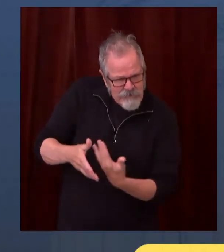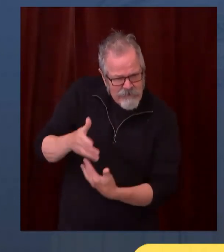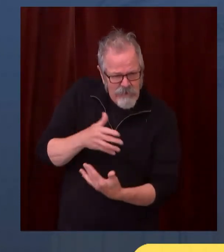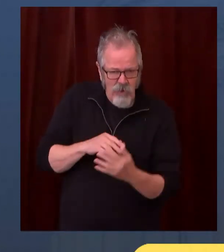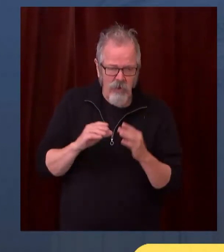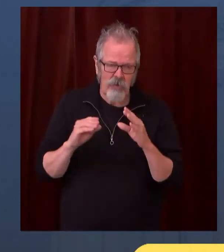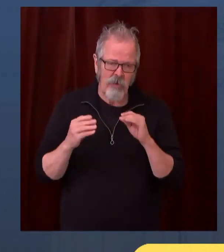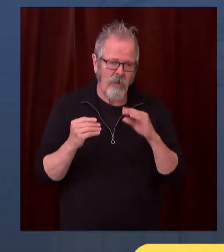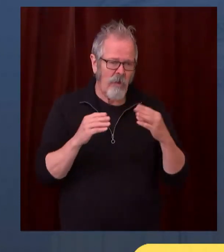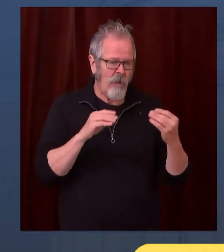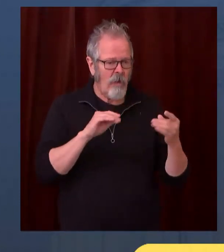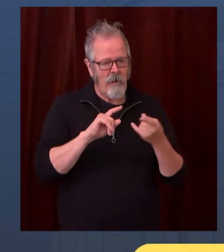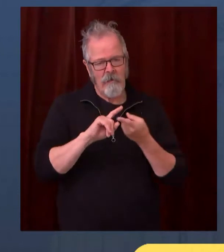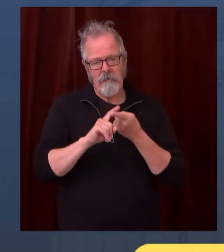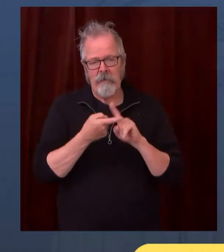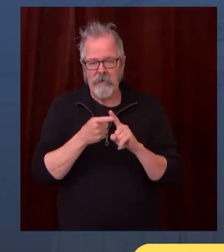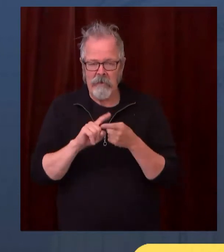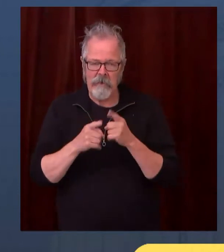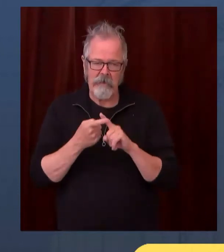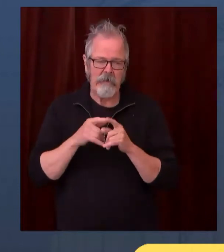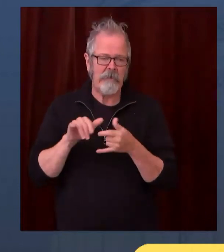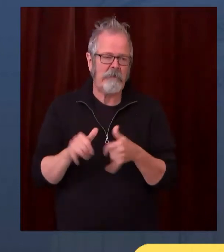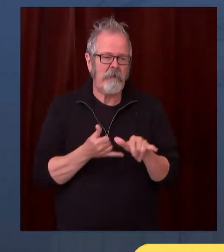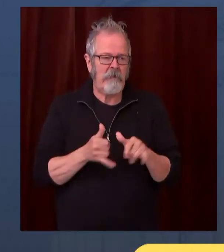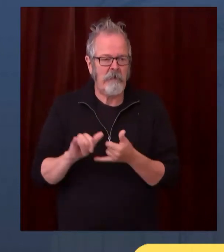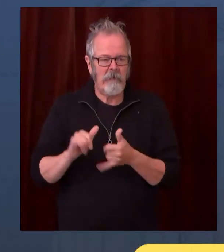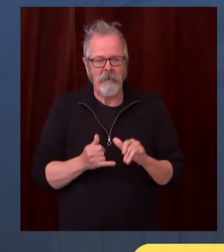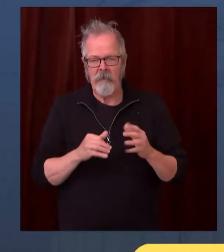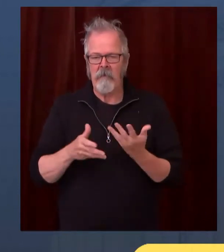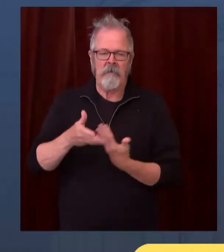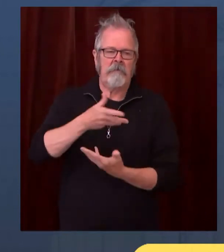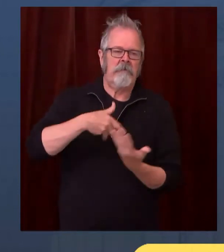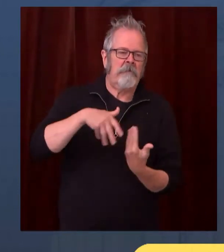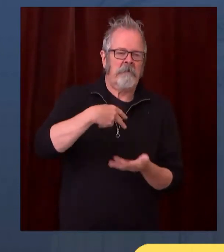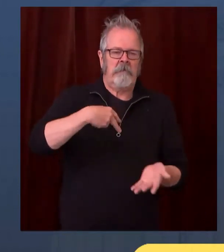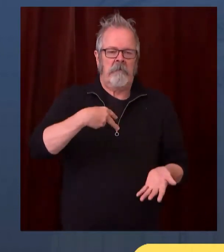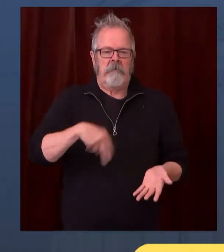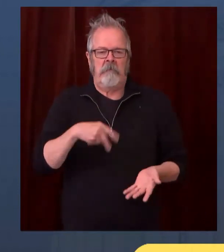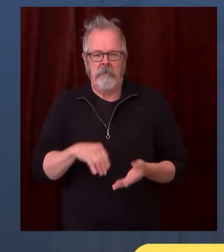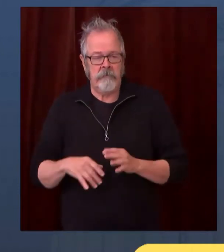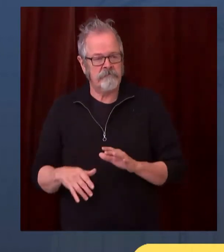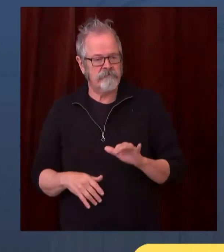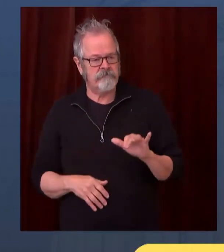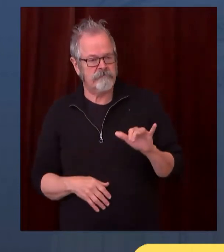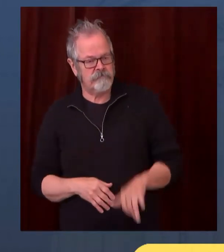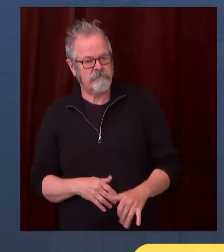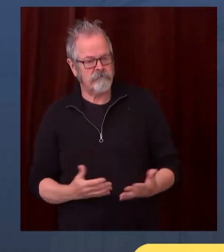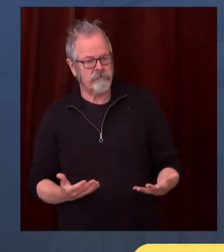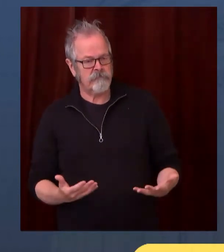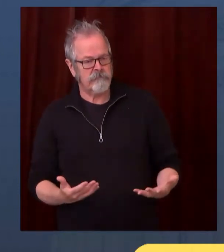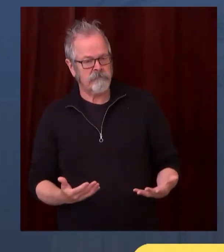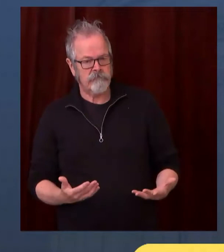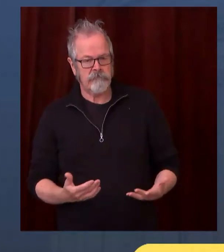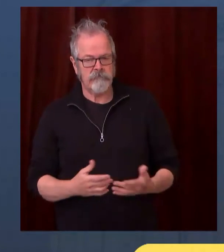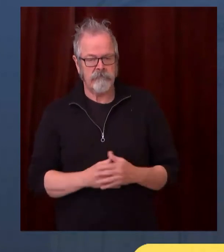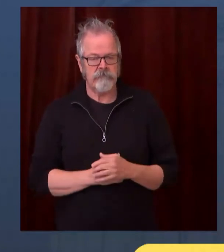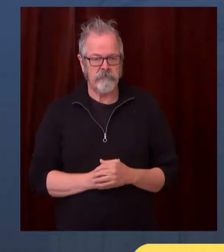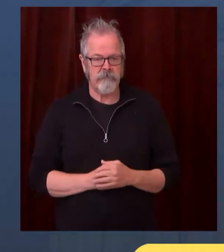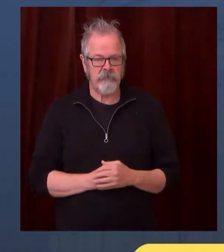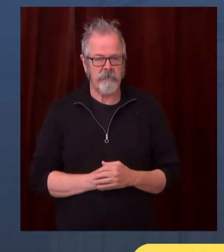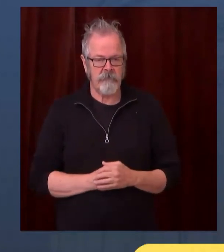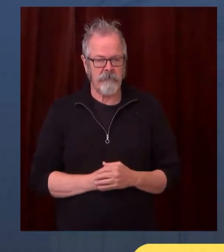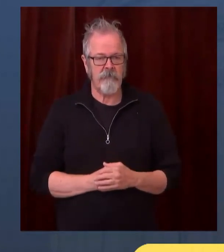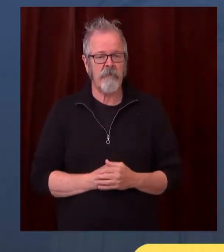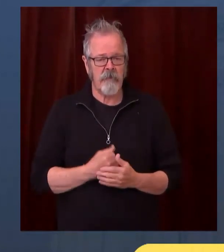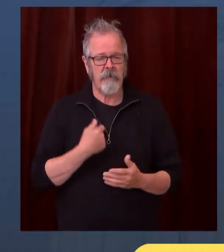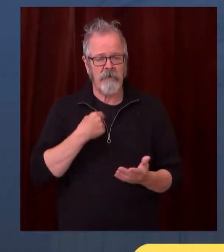We're seeing huge compliance with our order regarding masking. I really appreciate people doing that. But we need to do